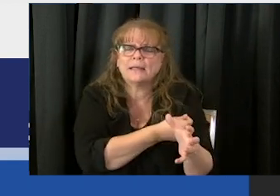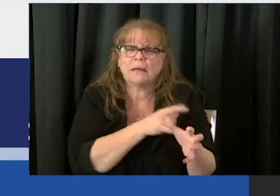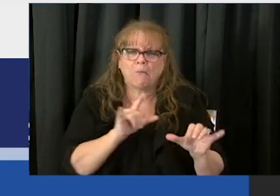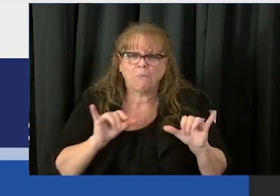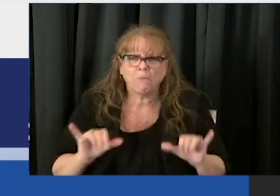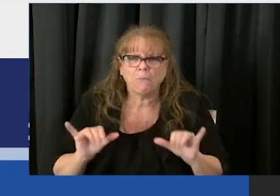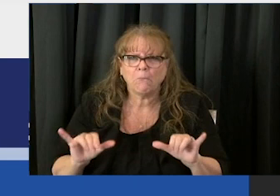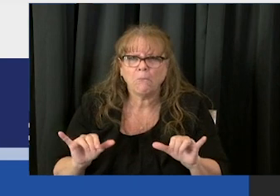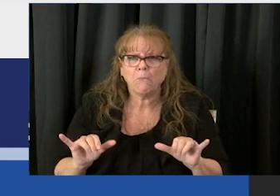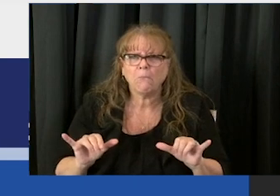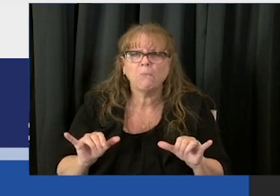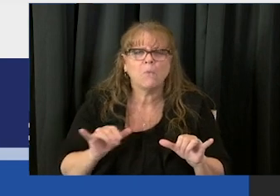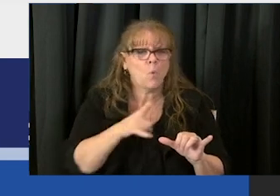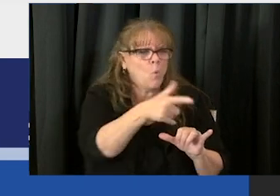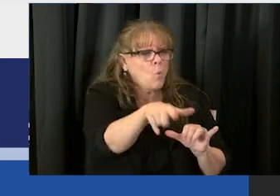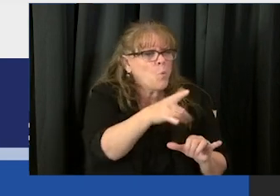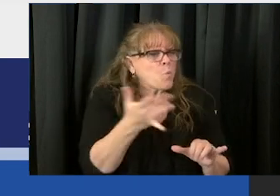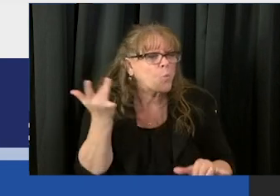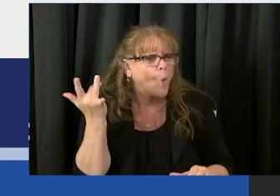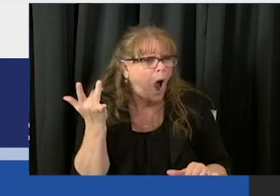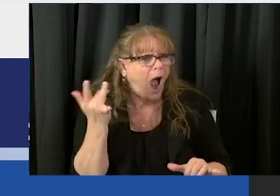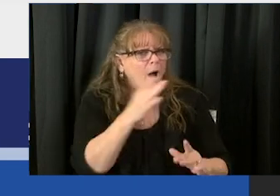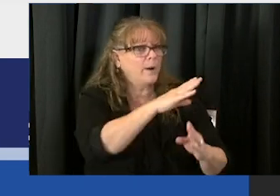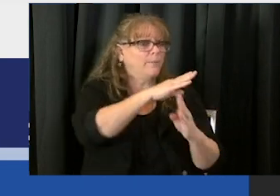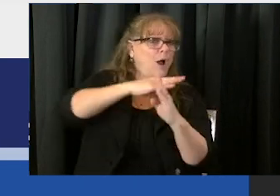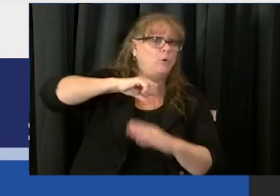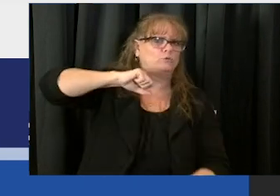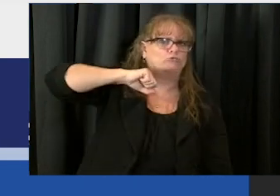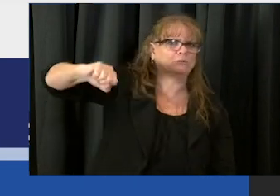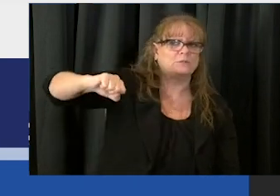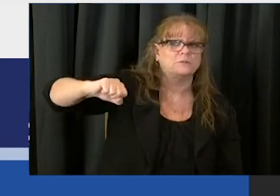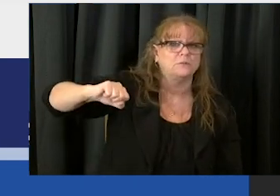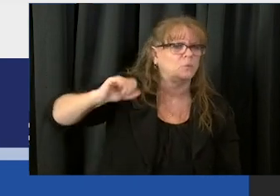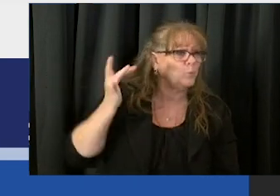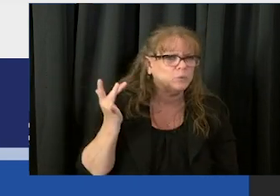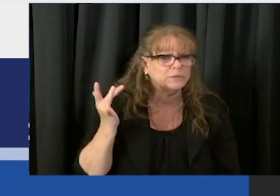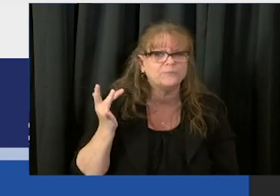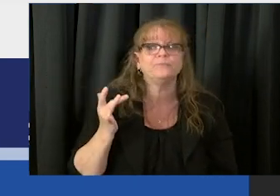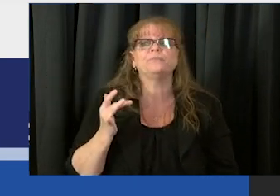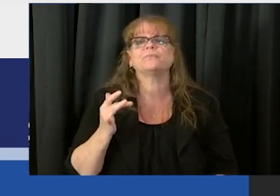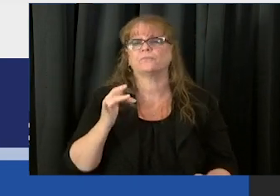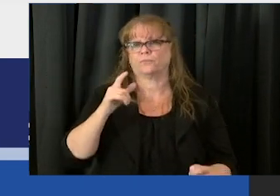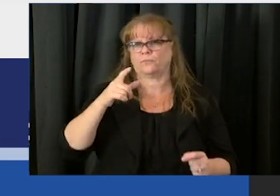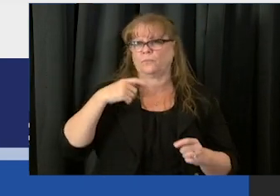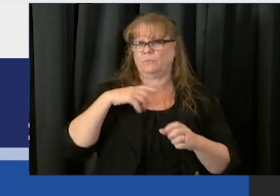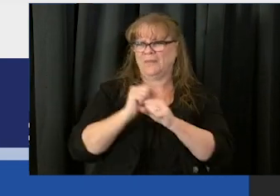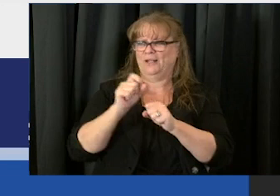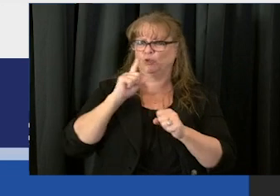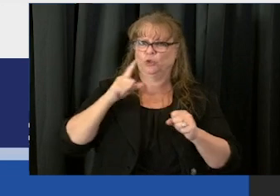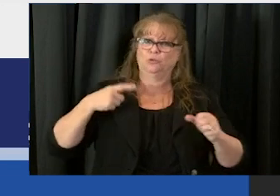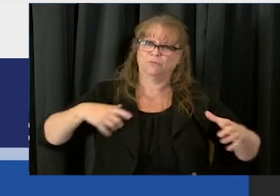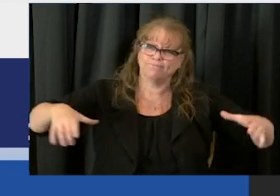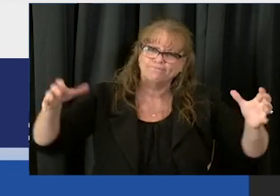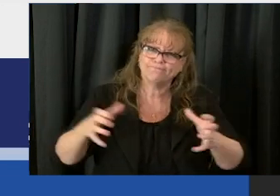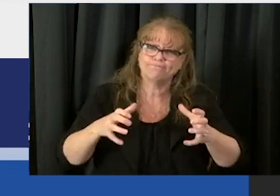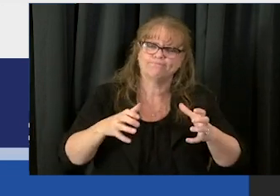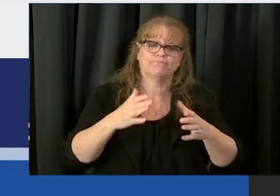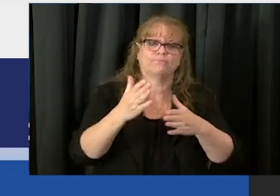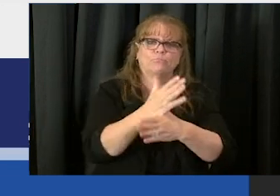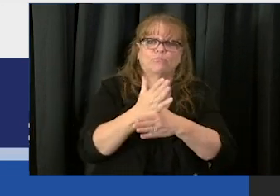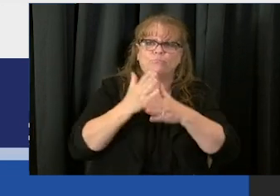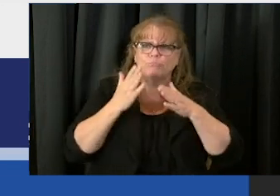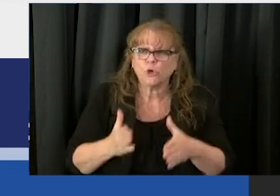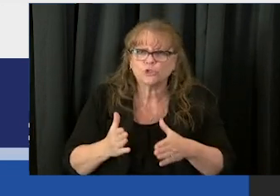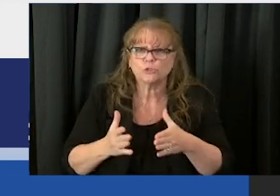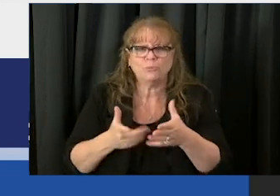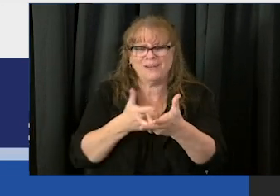leverages community partners who are anchored in their communities and trusted, and this includes churches, employers, community centers,